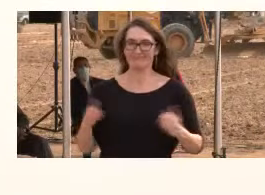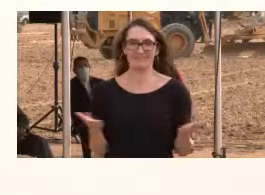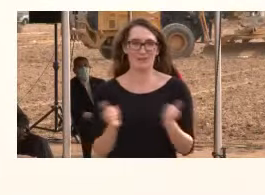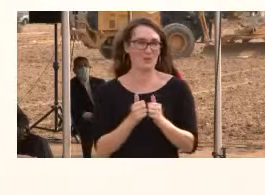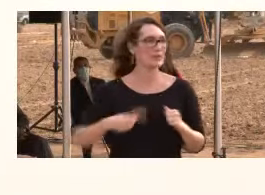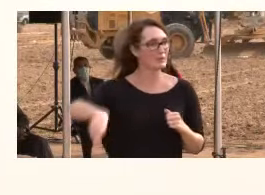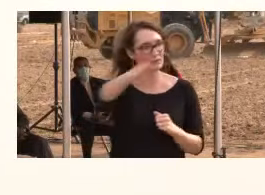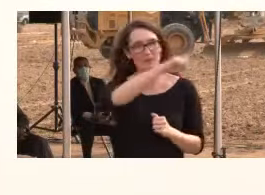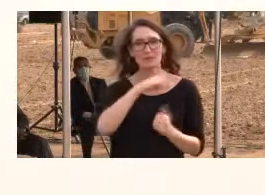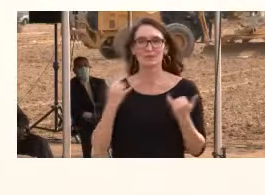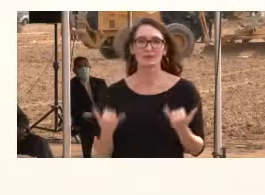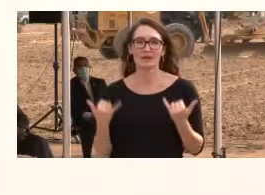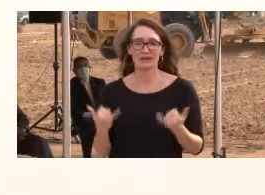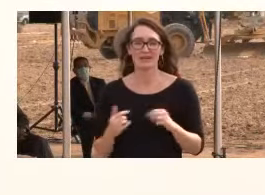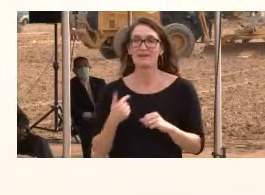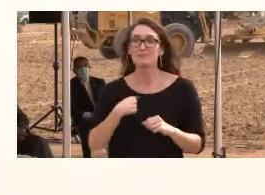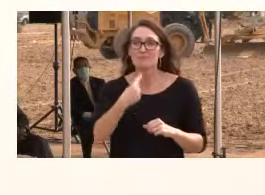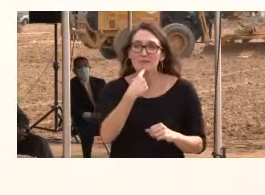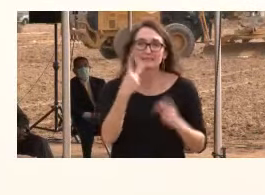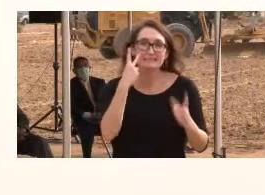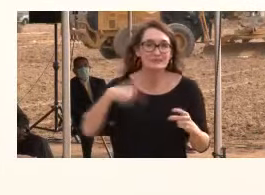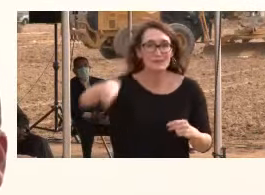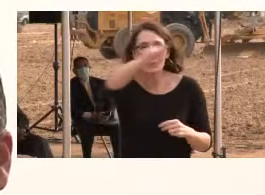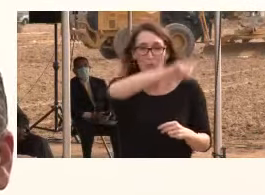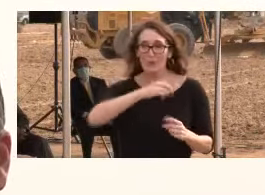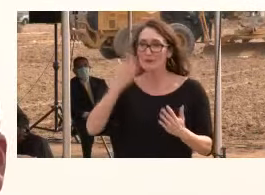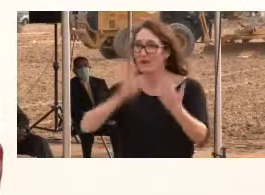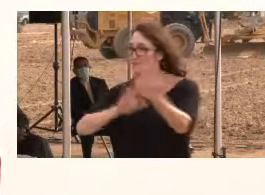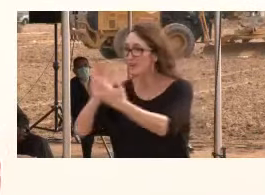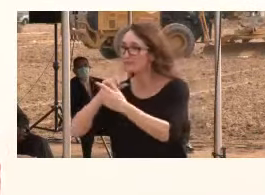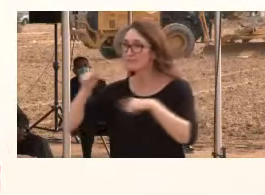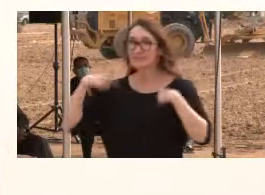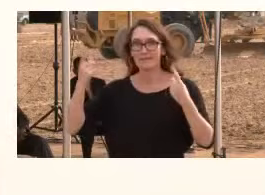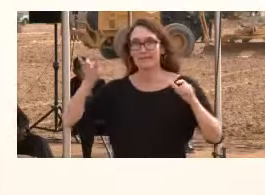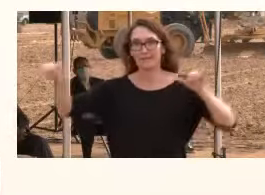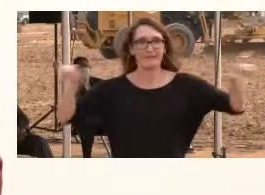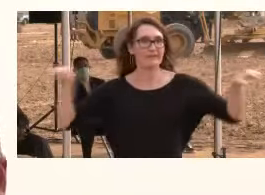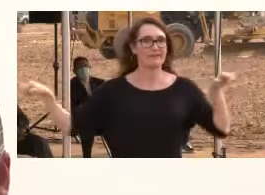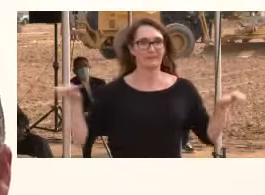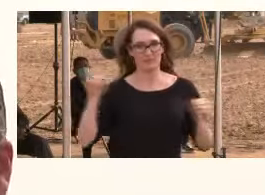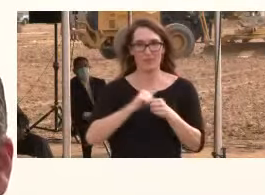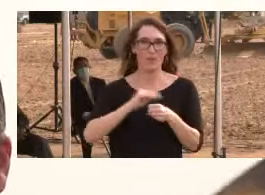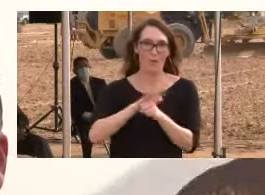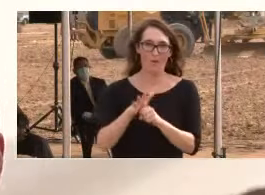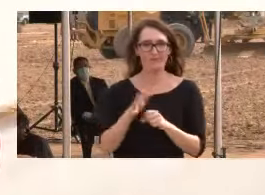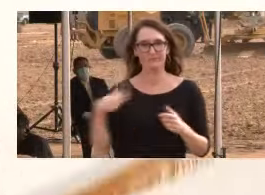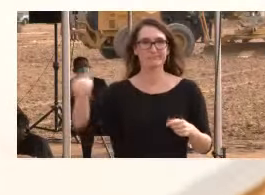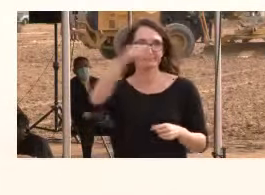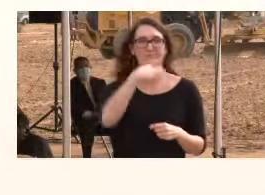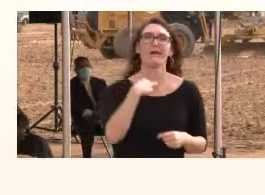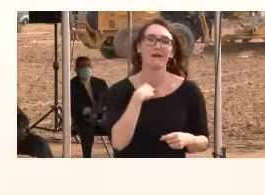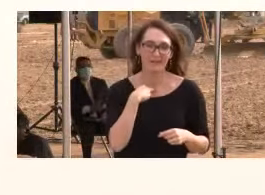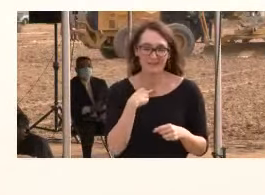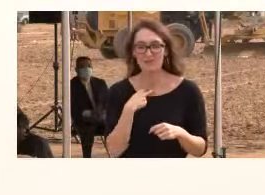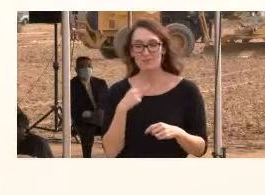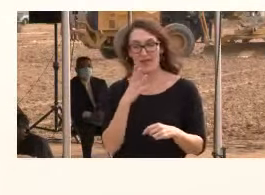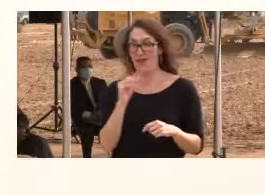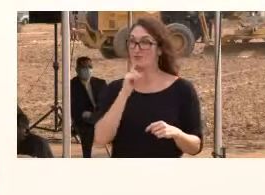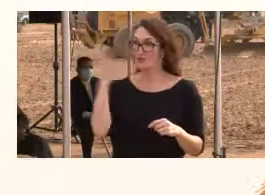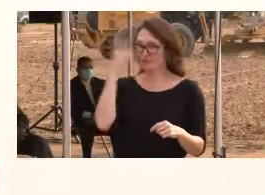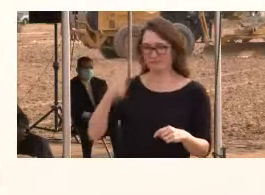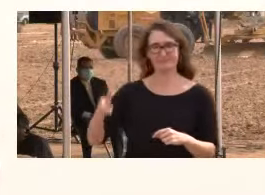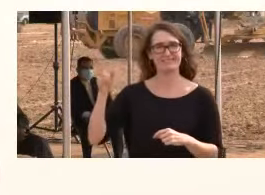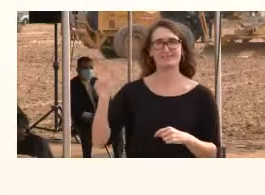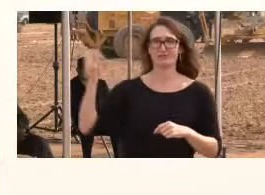you today. I've missed seeing you in person throughout this COVID period. And it is indeed a historic